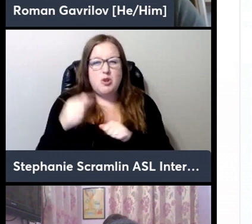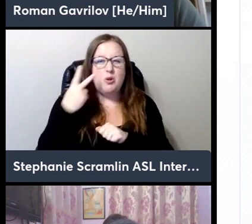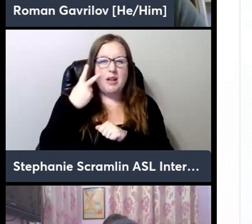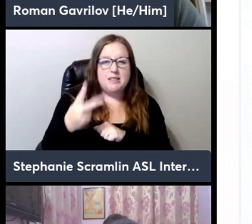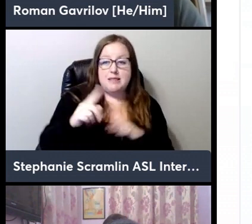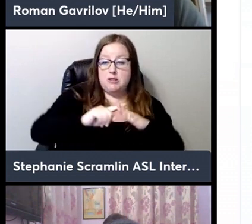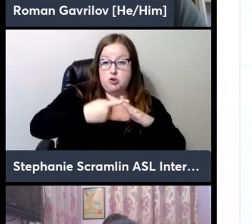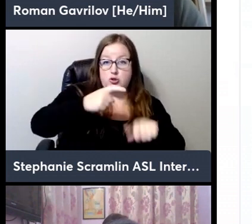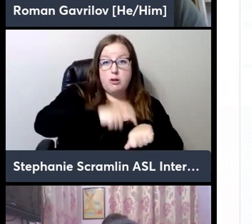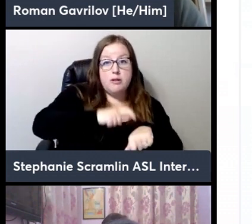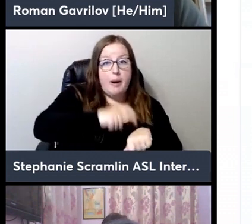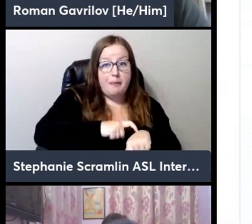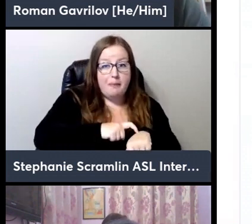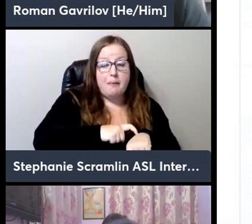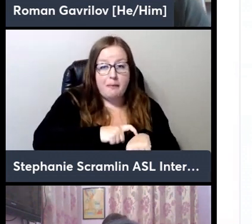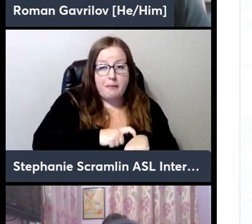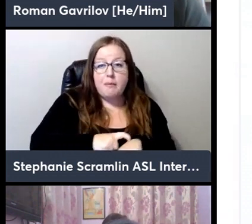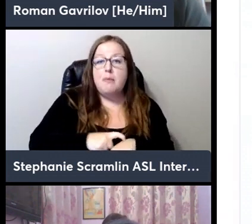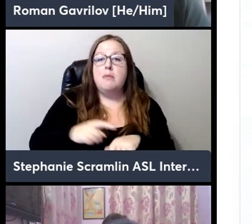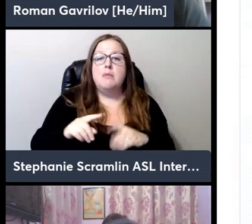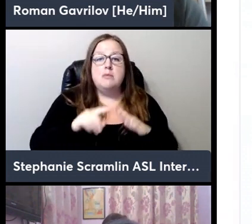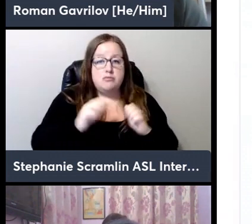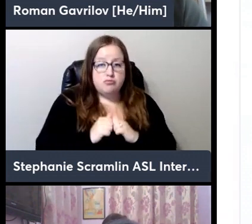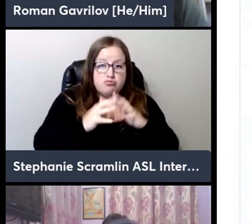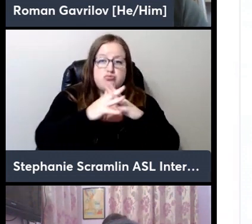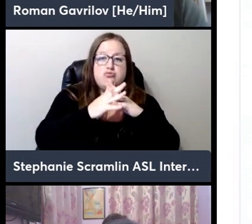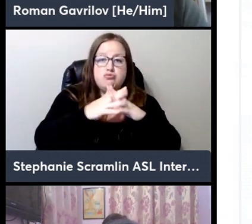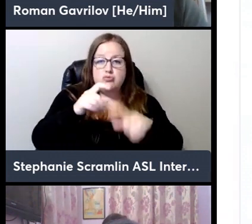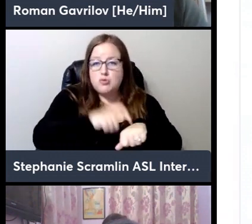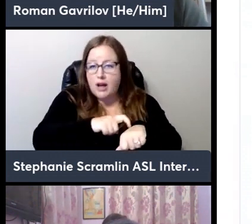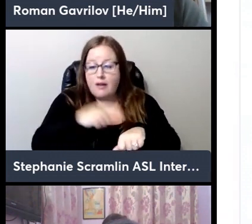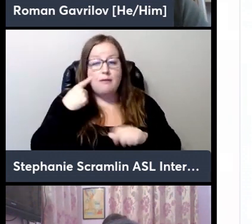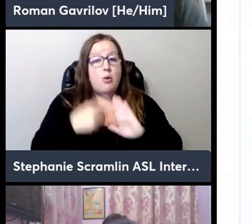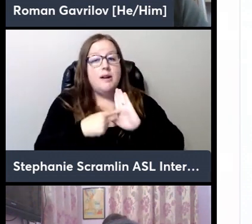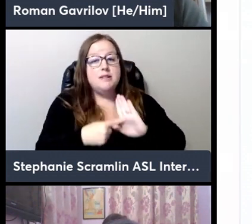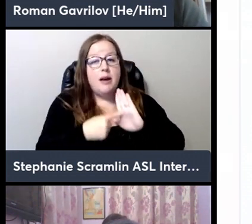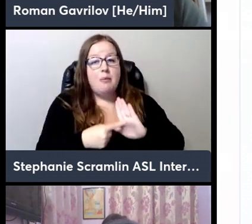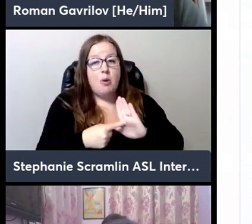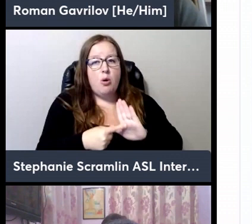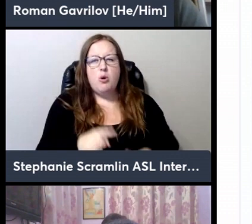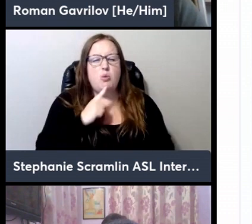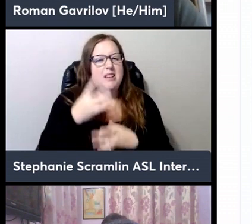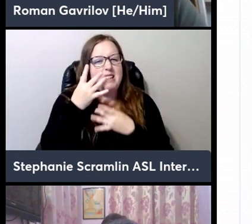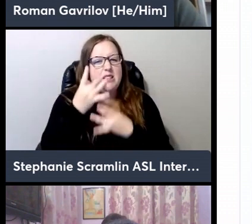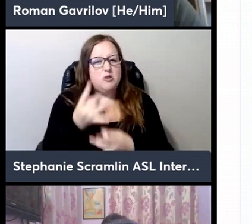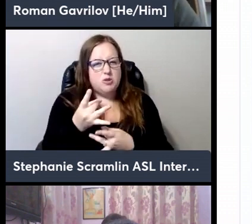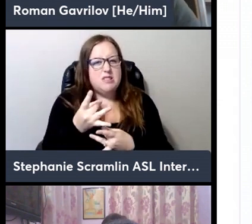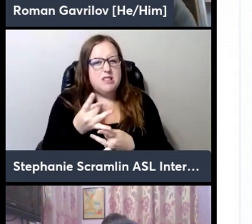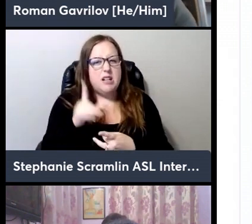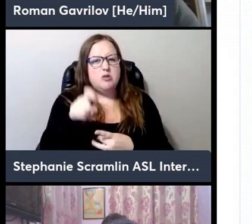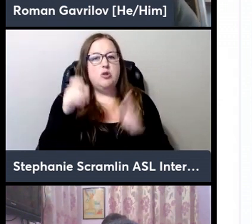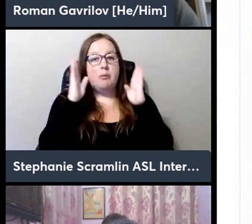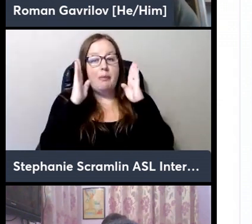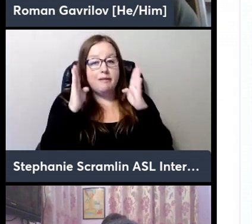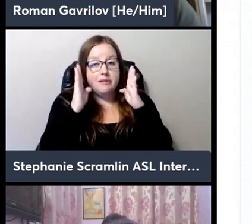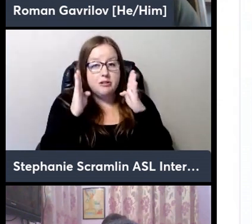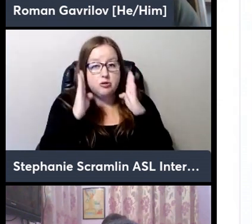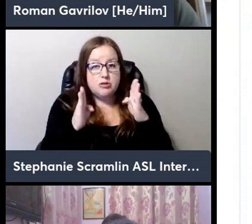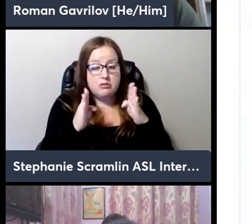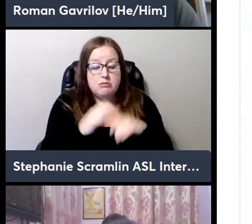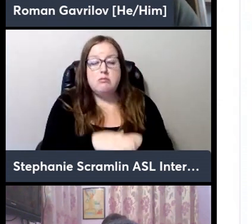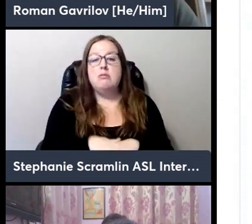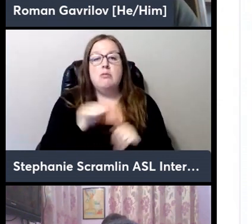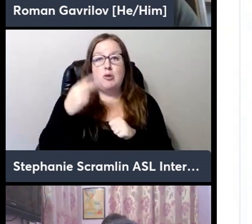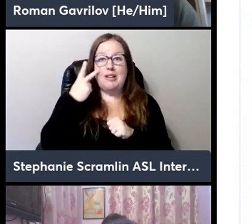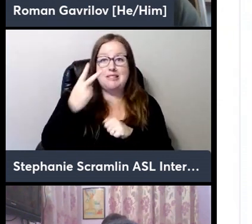start time and startup time, for example. The interesting part to pay attention to is that you can see